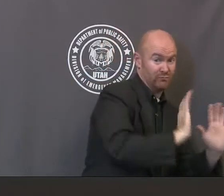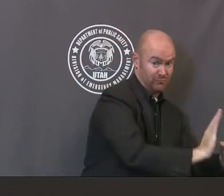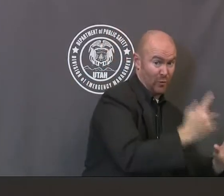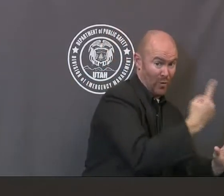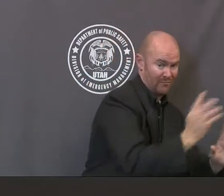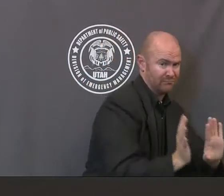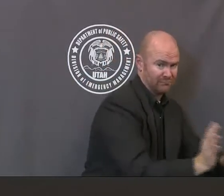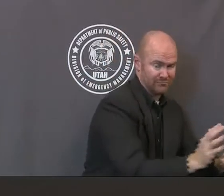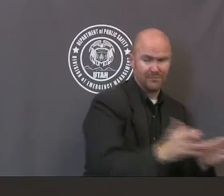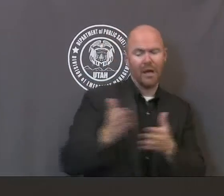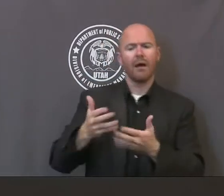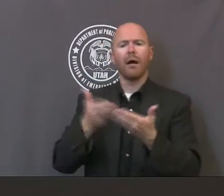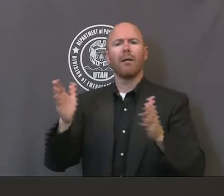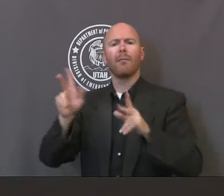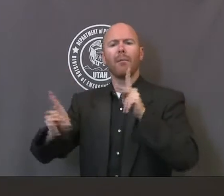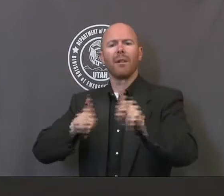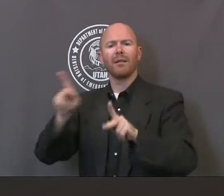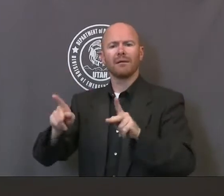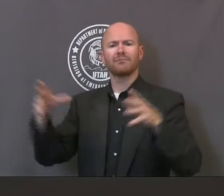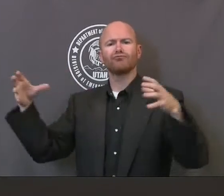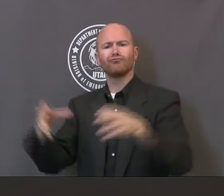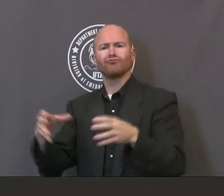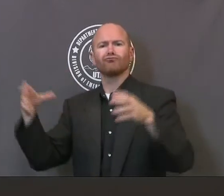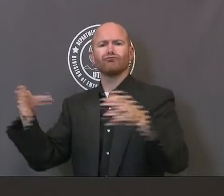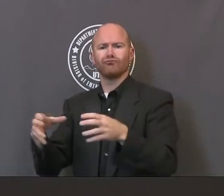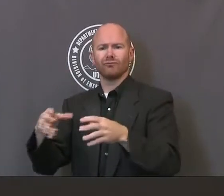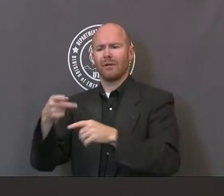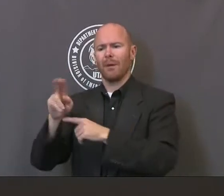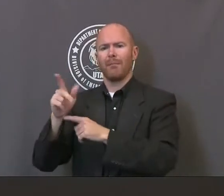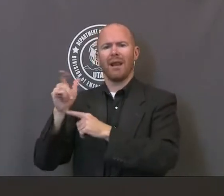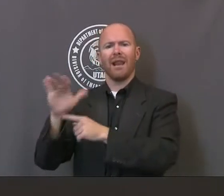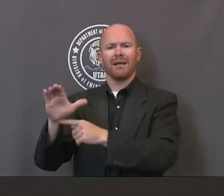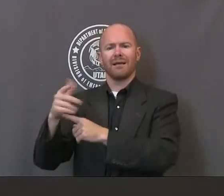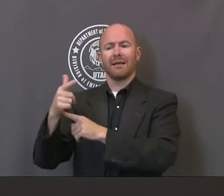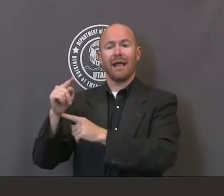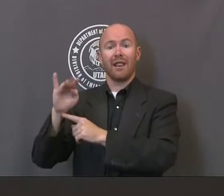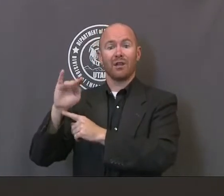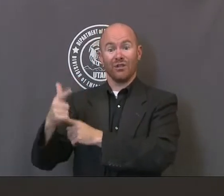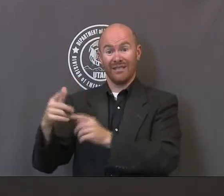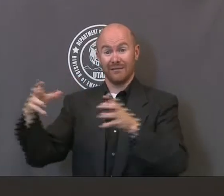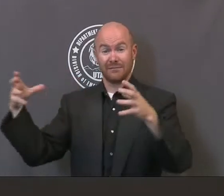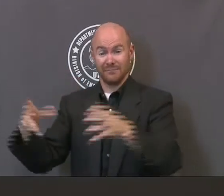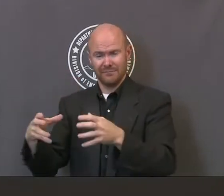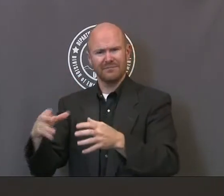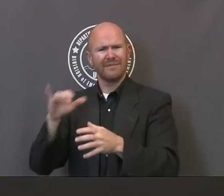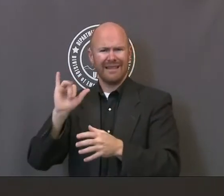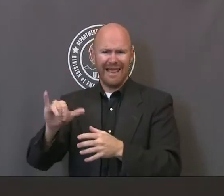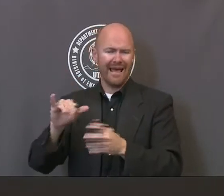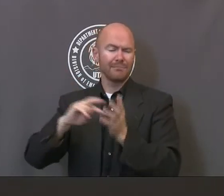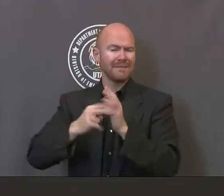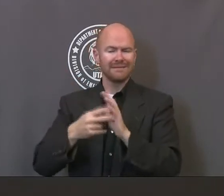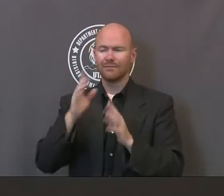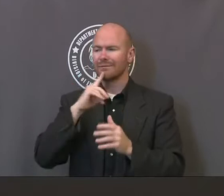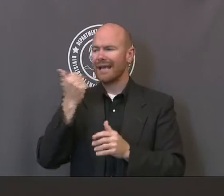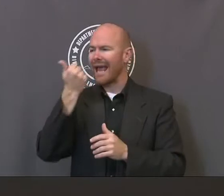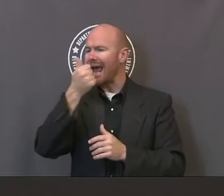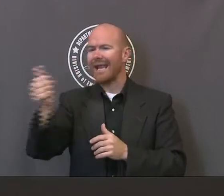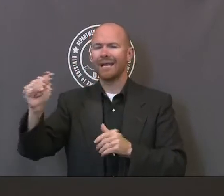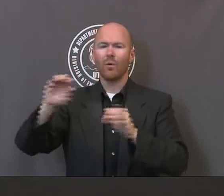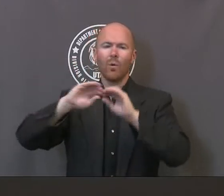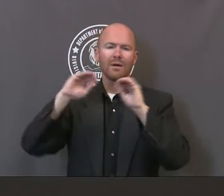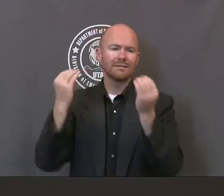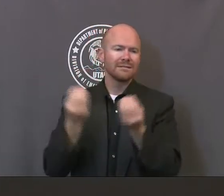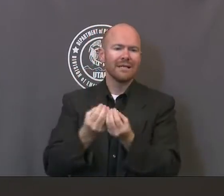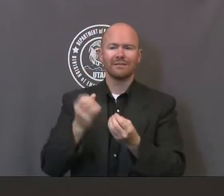gatherings. And this category, public gatherings, influences any establishment or organization that